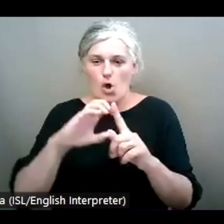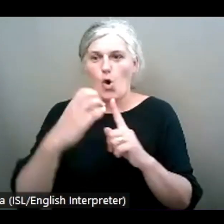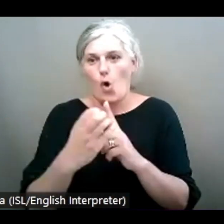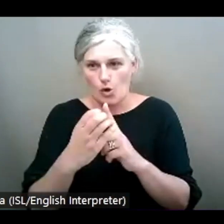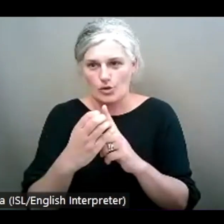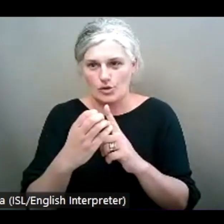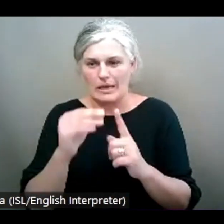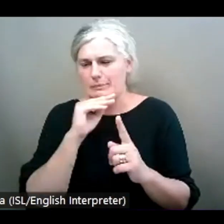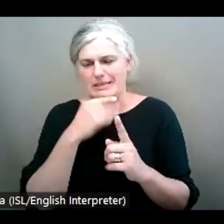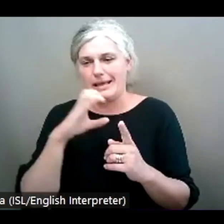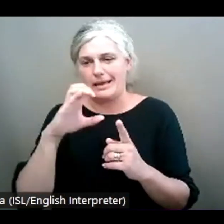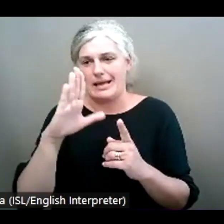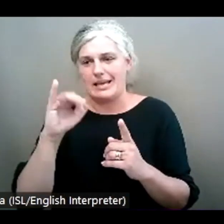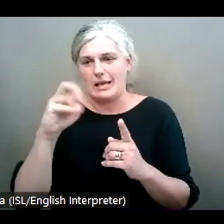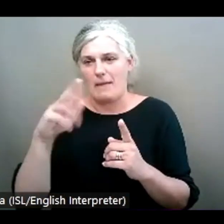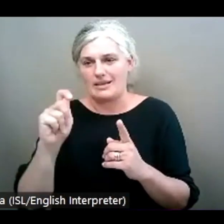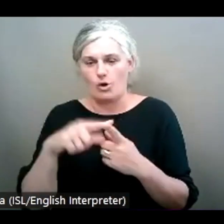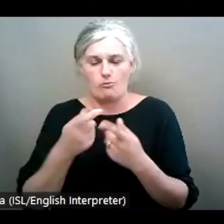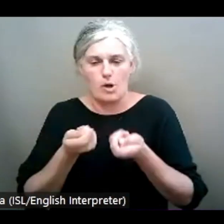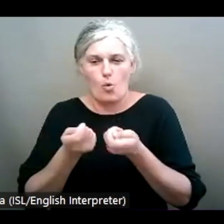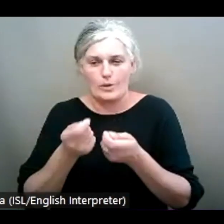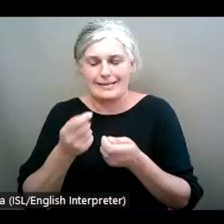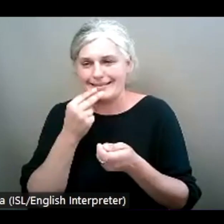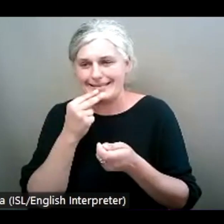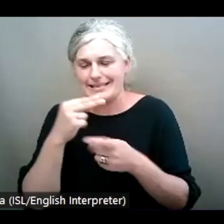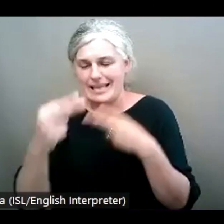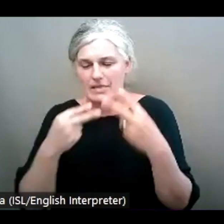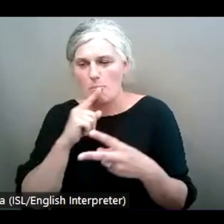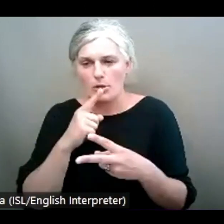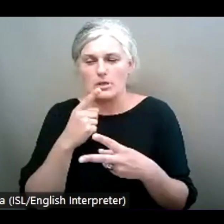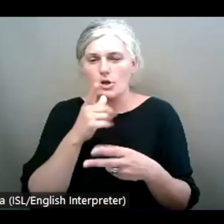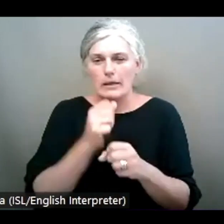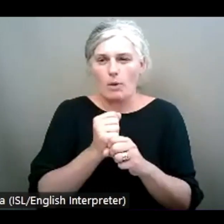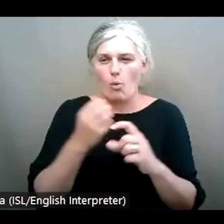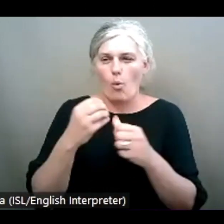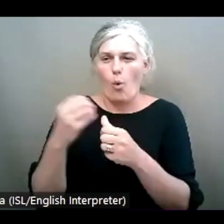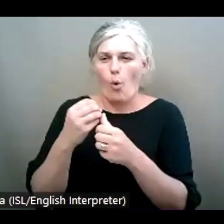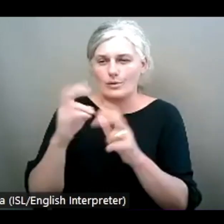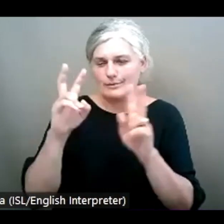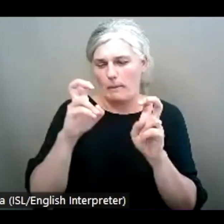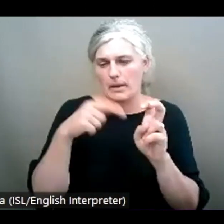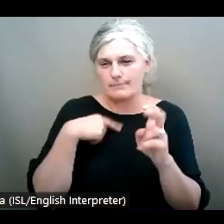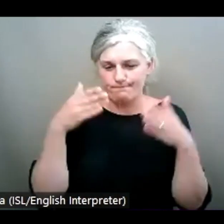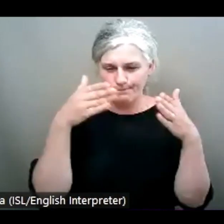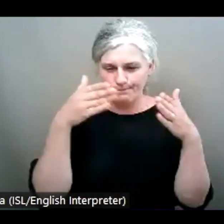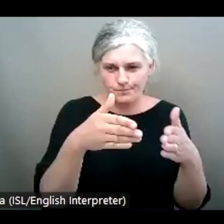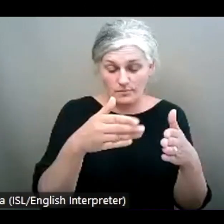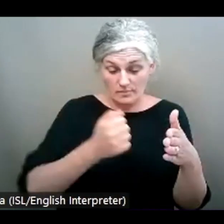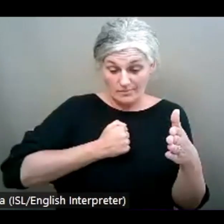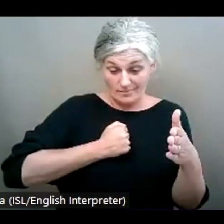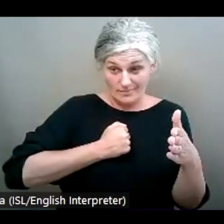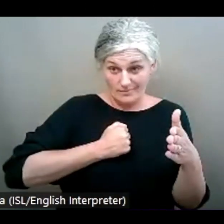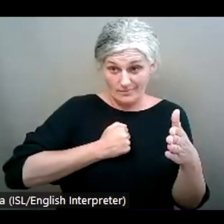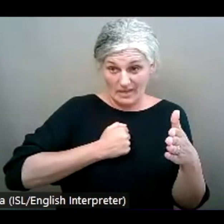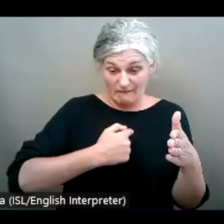climbing stairs or cooking the dinner or something, or bringing up the bins. That's someone else's job. So I think that for me really has